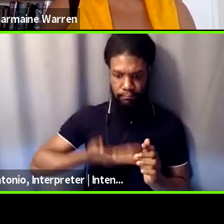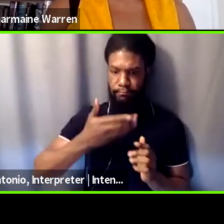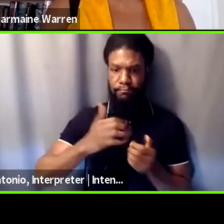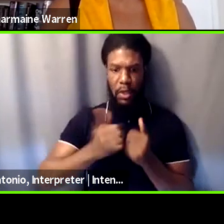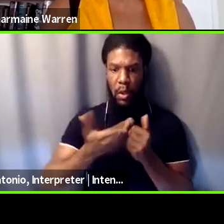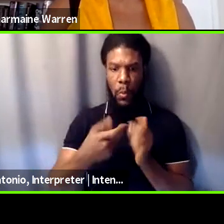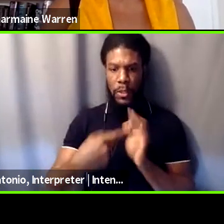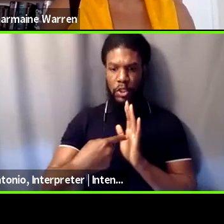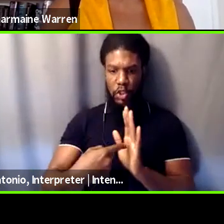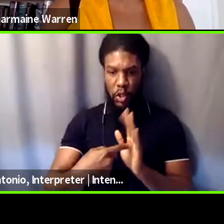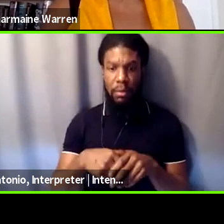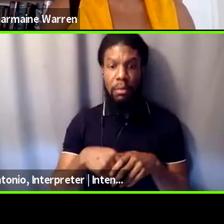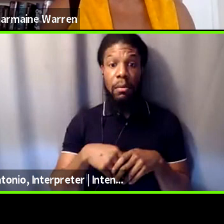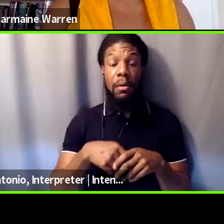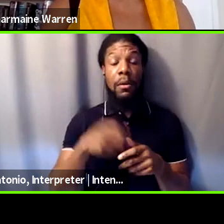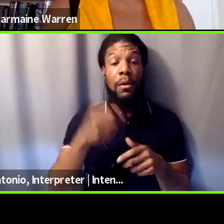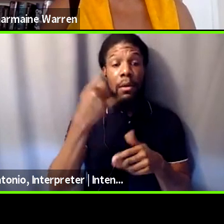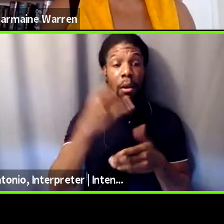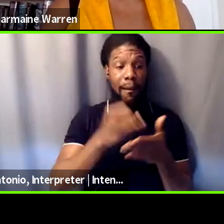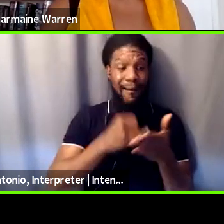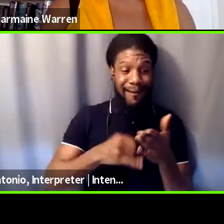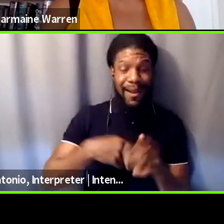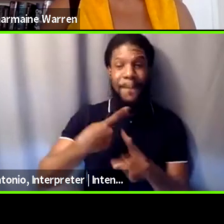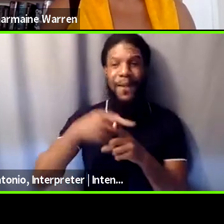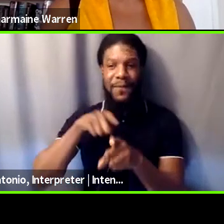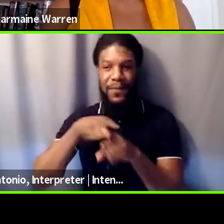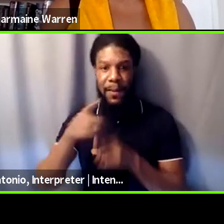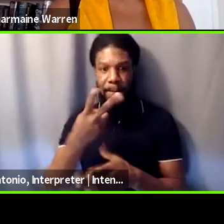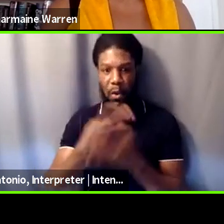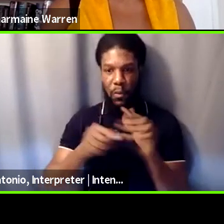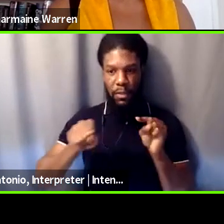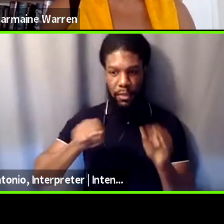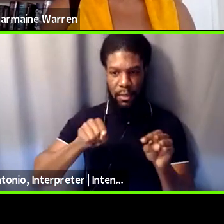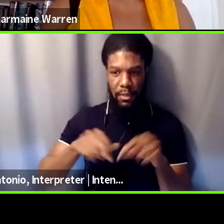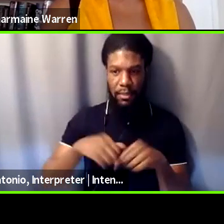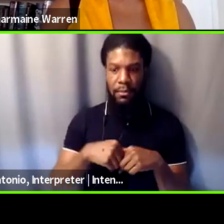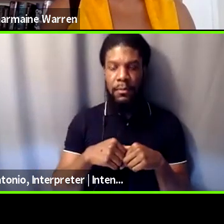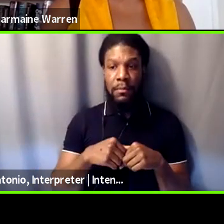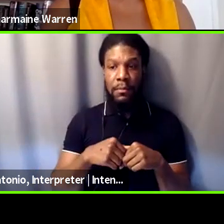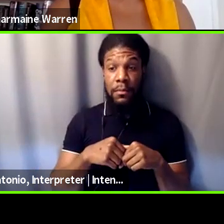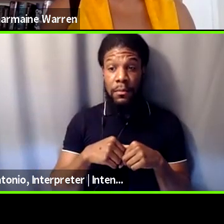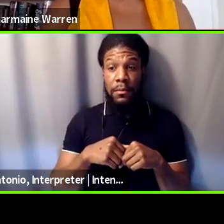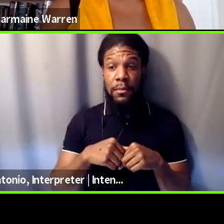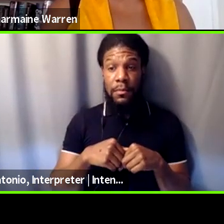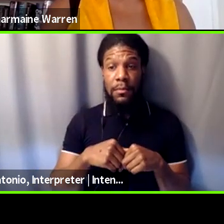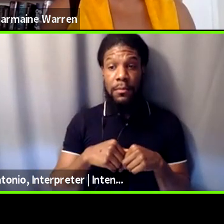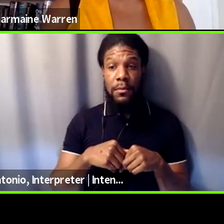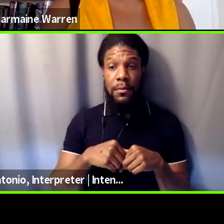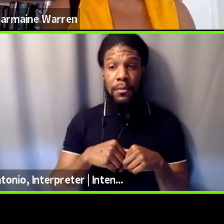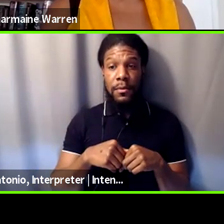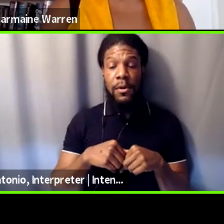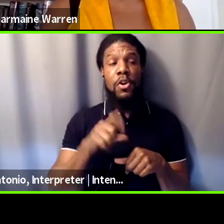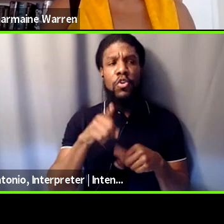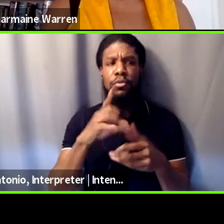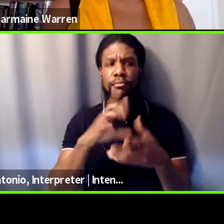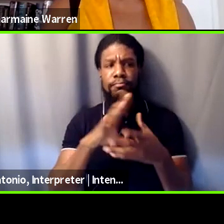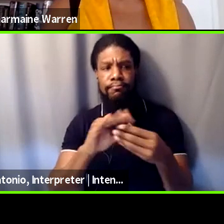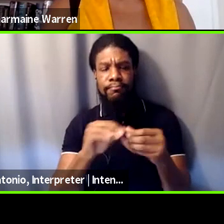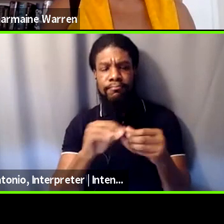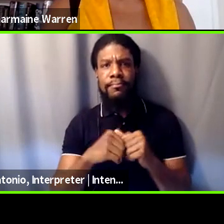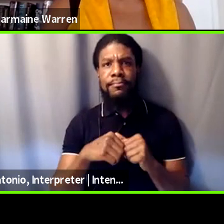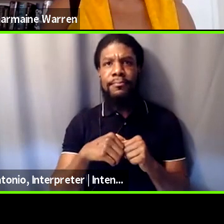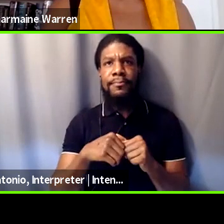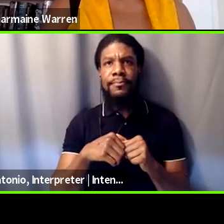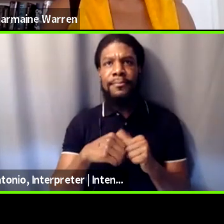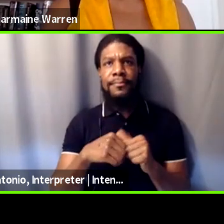artistically and professionally, as an artist, so to speak. So actually, now that you said it again, my thought was like, and then